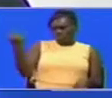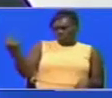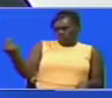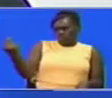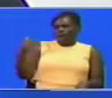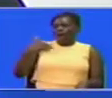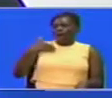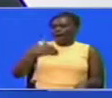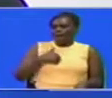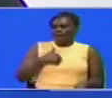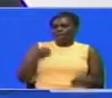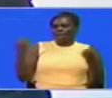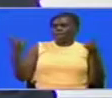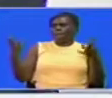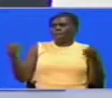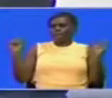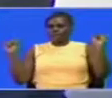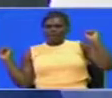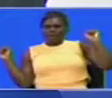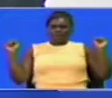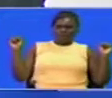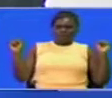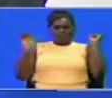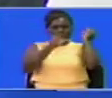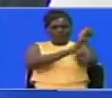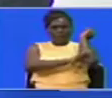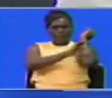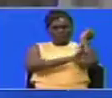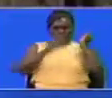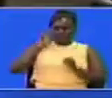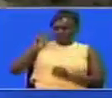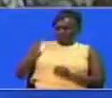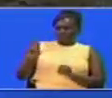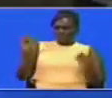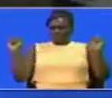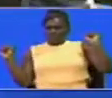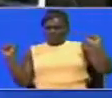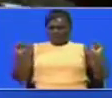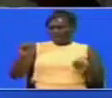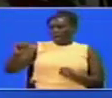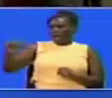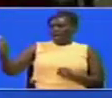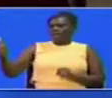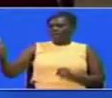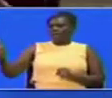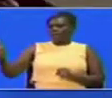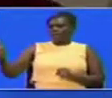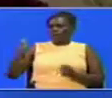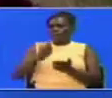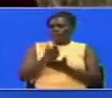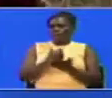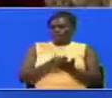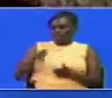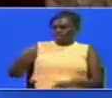have quite a number of pastoralists in this country. We have seen pastoralists in some other parts